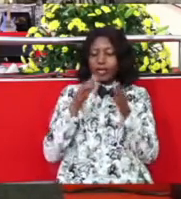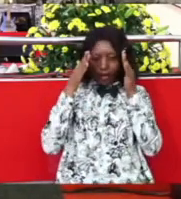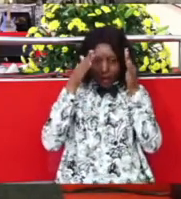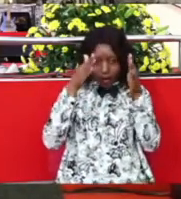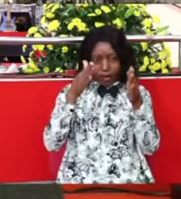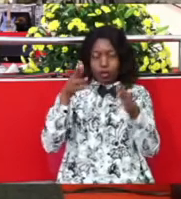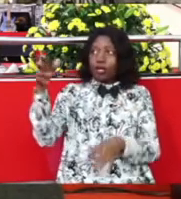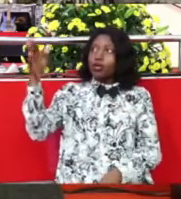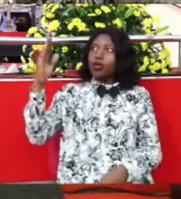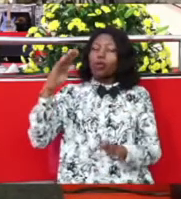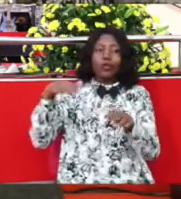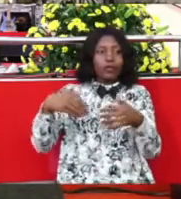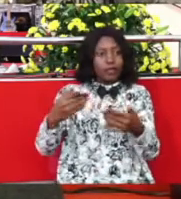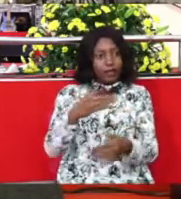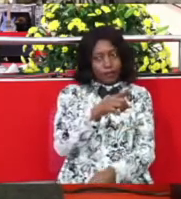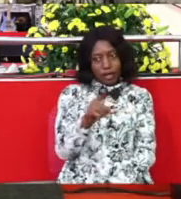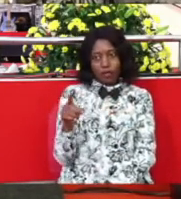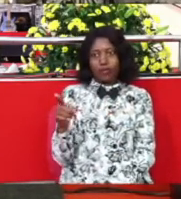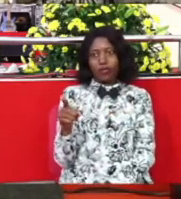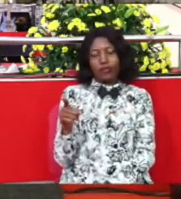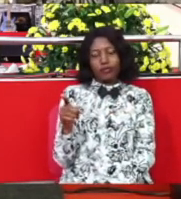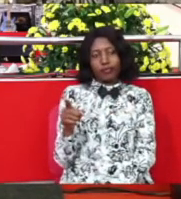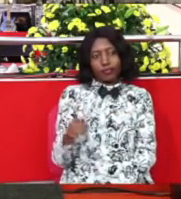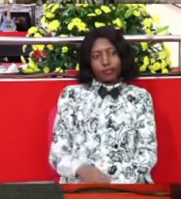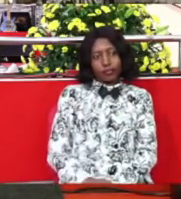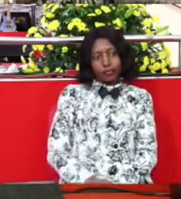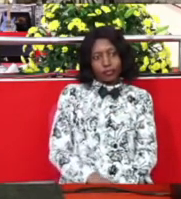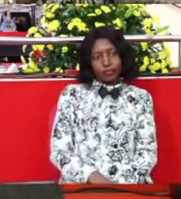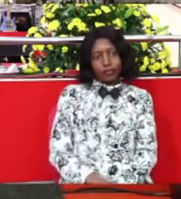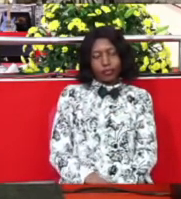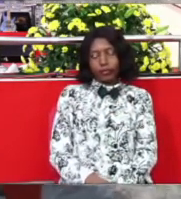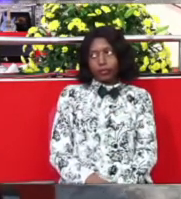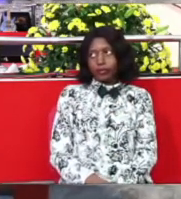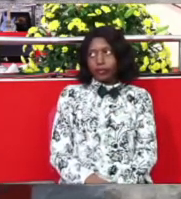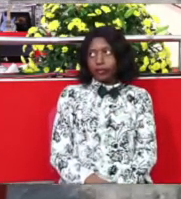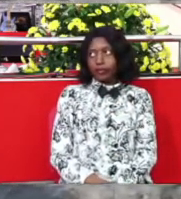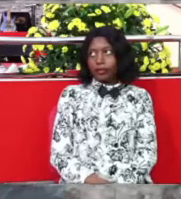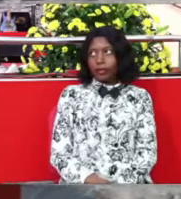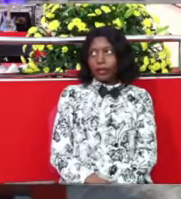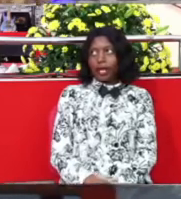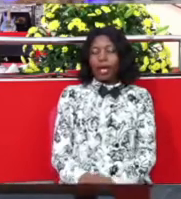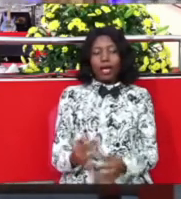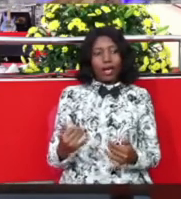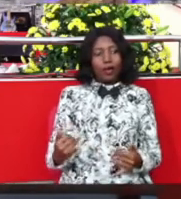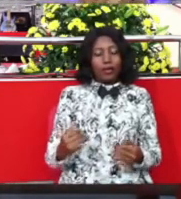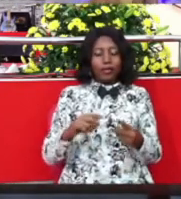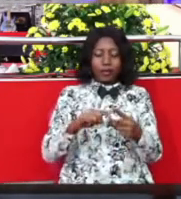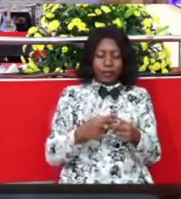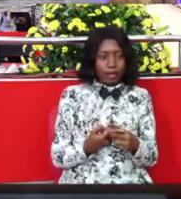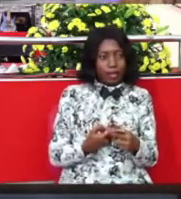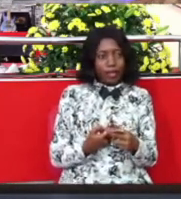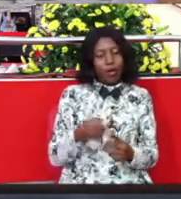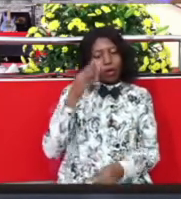Unapata ukweli wa maisha yako, ukweli wa mwelekeo ambao Mungu angependa kukupeleka. And this is the beginning of discovering the importance